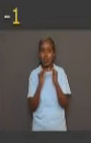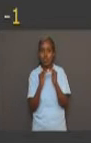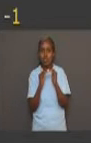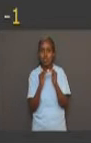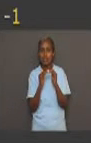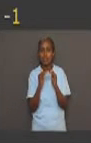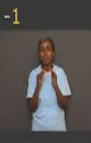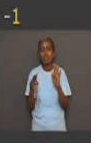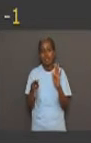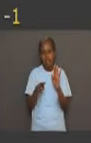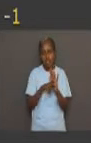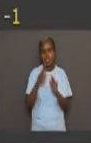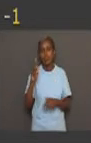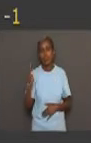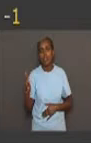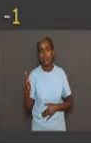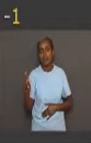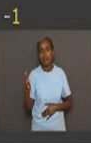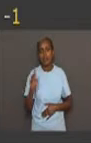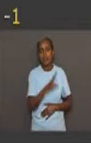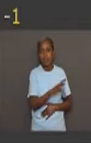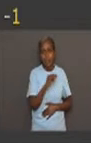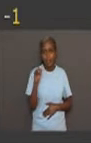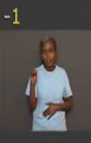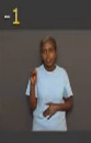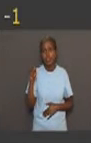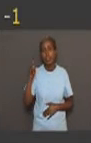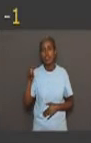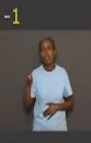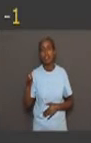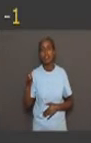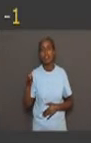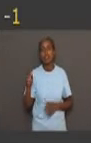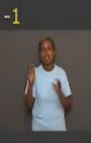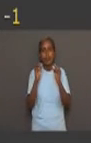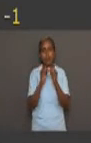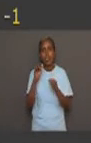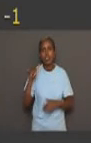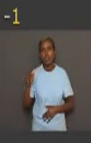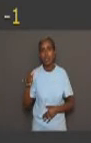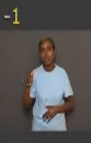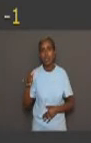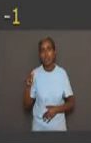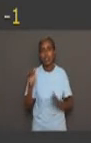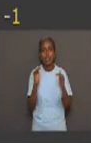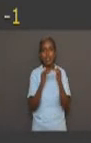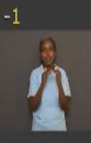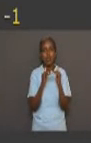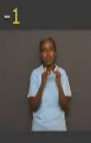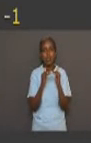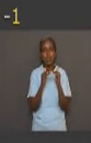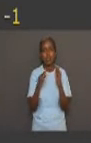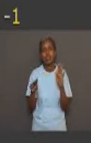equals negative 1 and x plus y